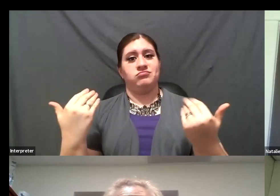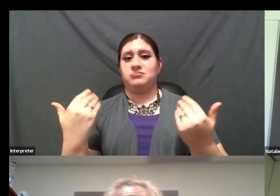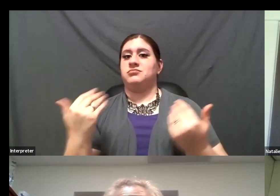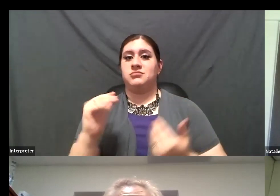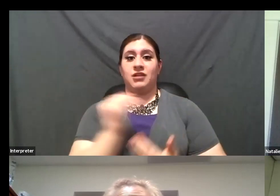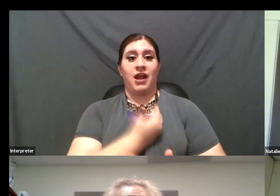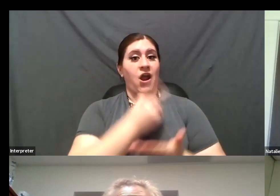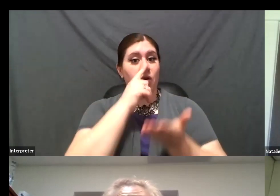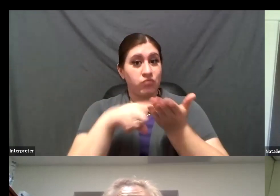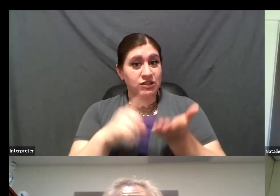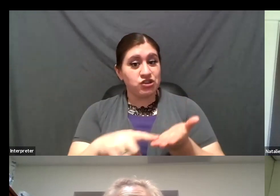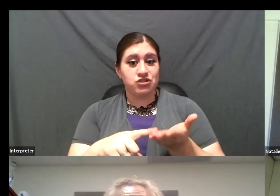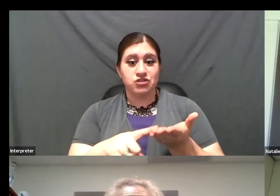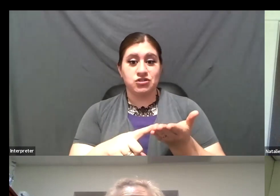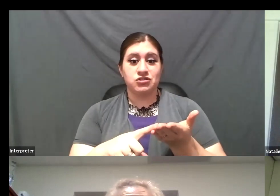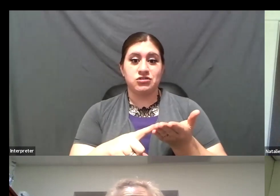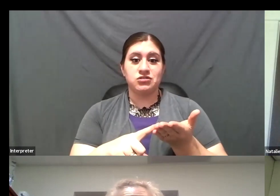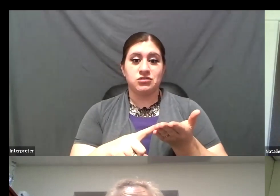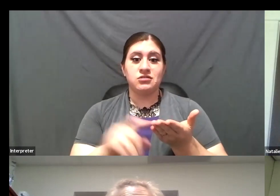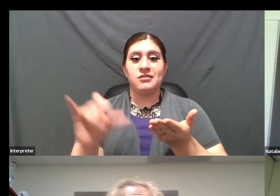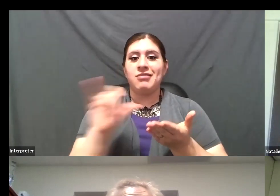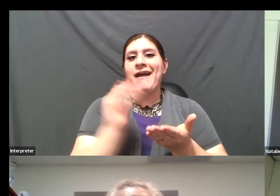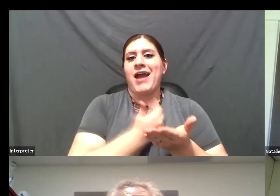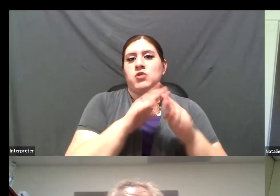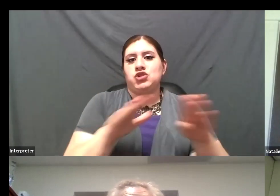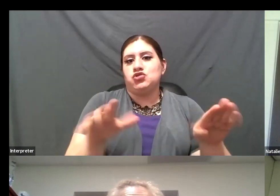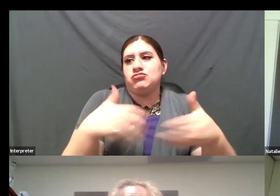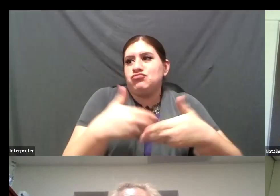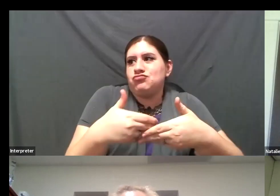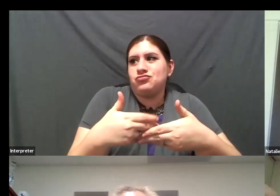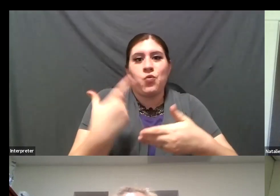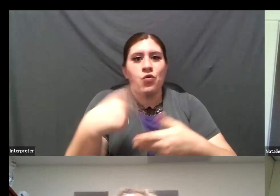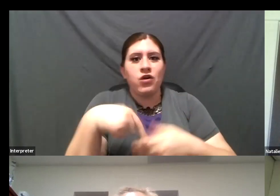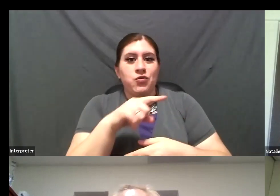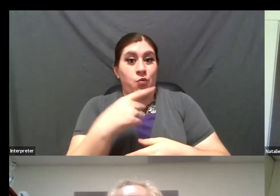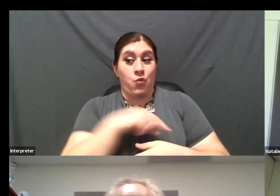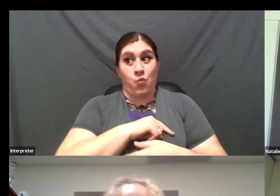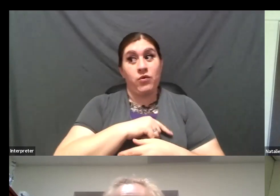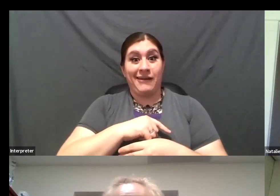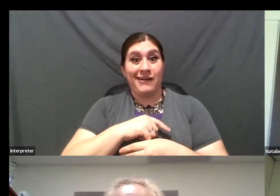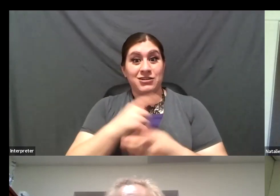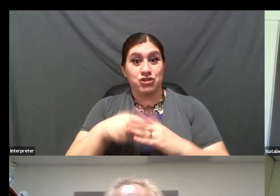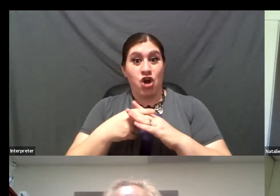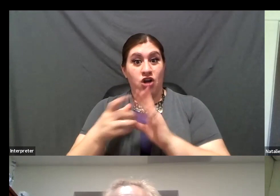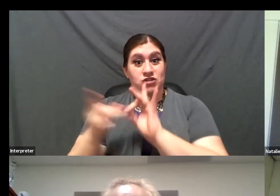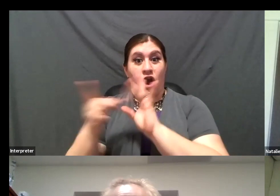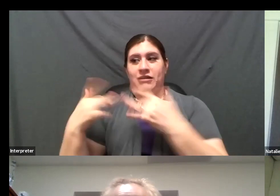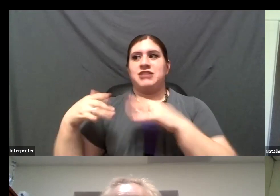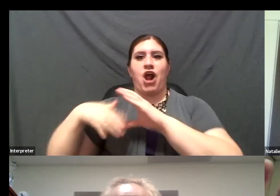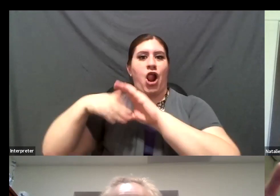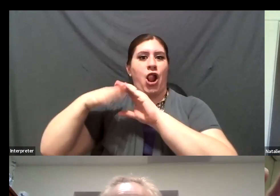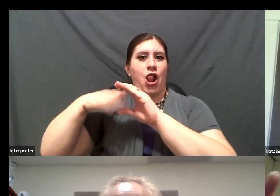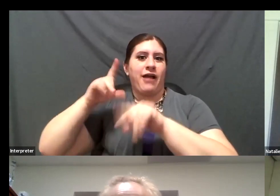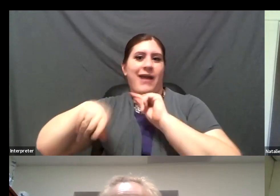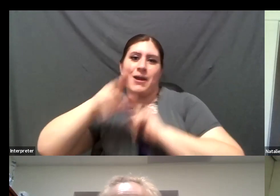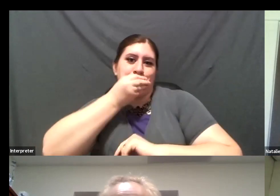research does, probably not to this extent, is like our children. Once you get us talking about it, you can't shut us up. Okay, we'll just keep talking about our